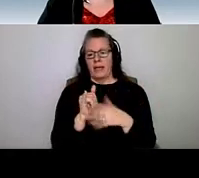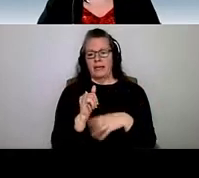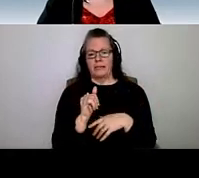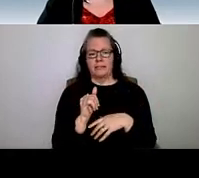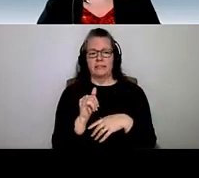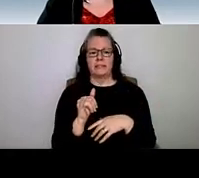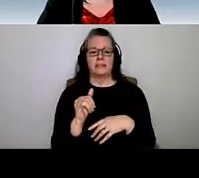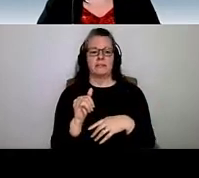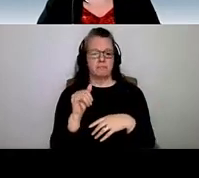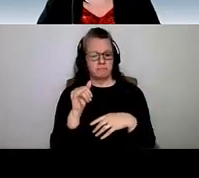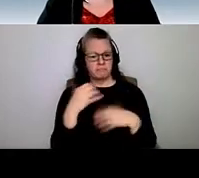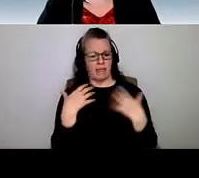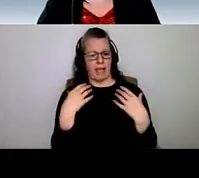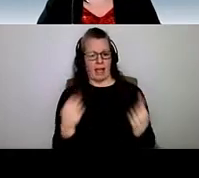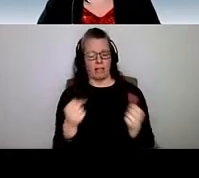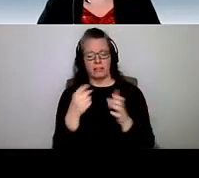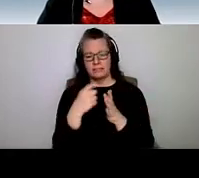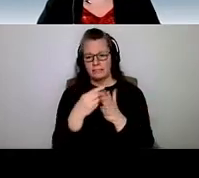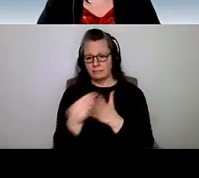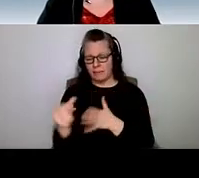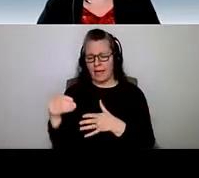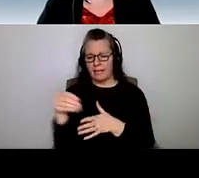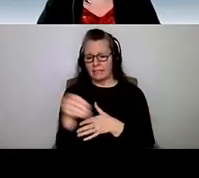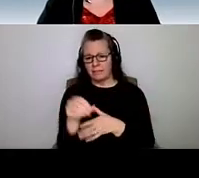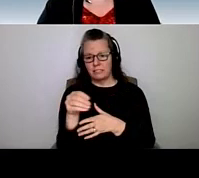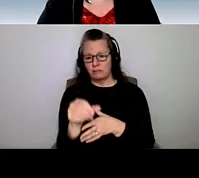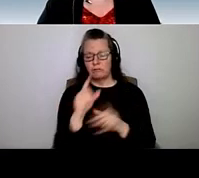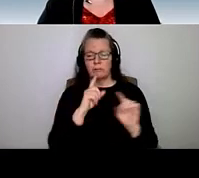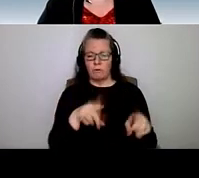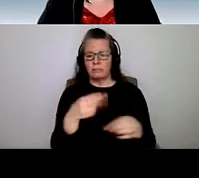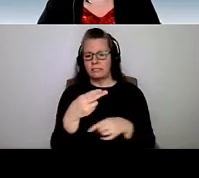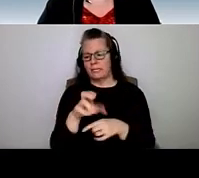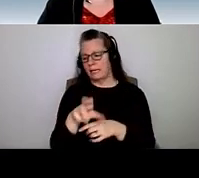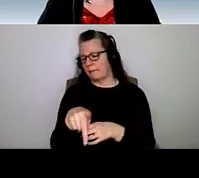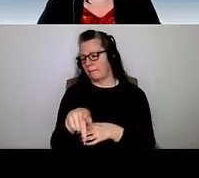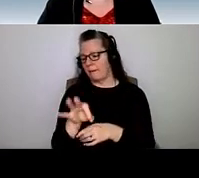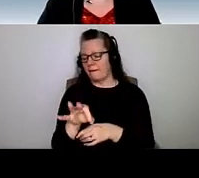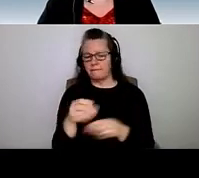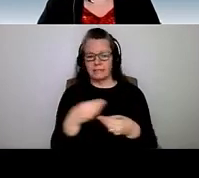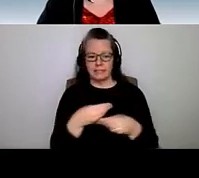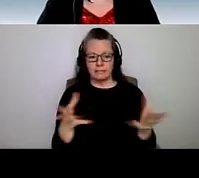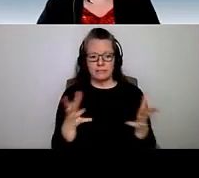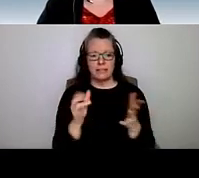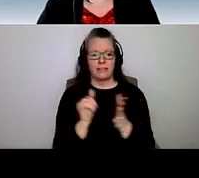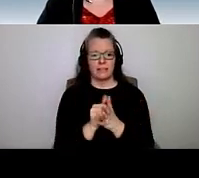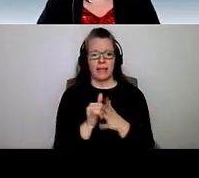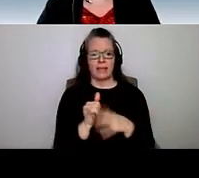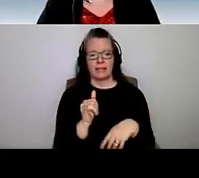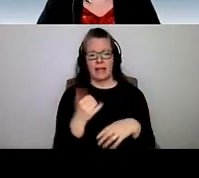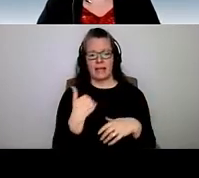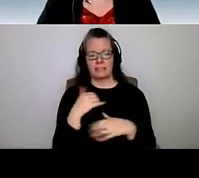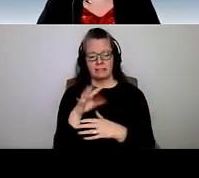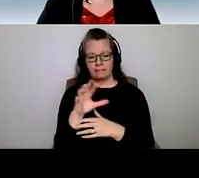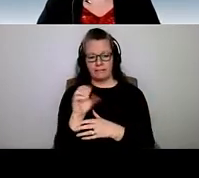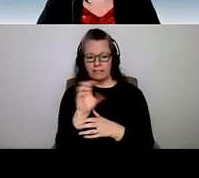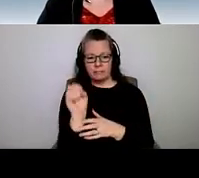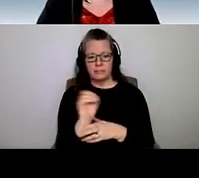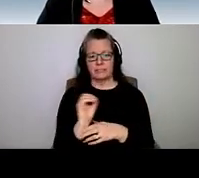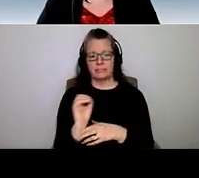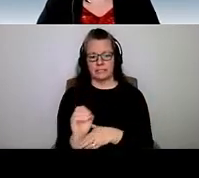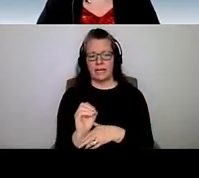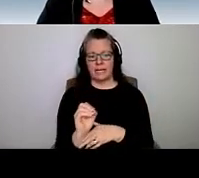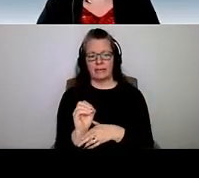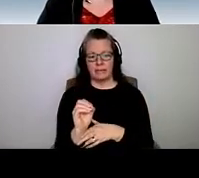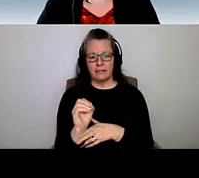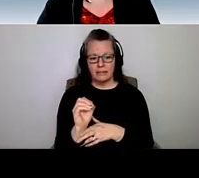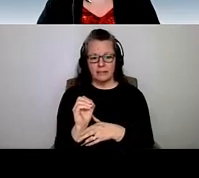expenditure reports that HCPF issues, you know, have a 50% commercial population across the